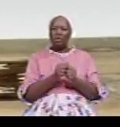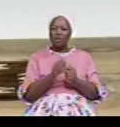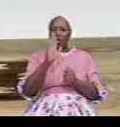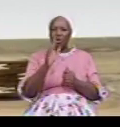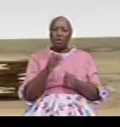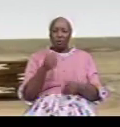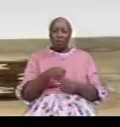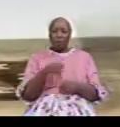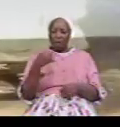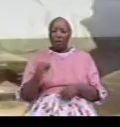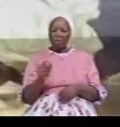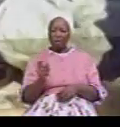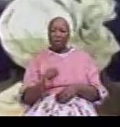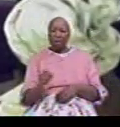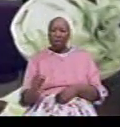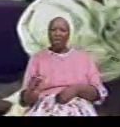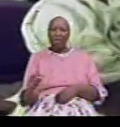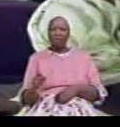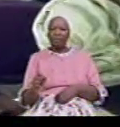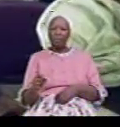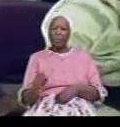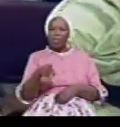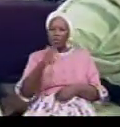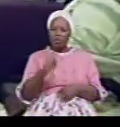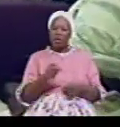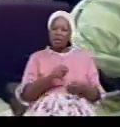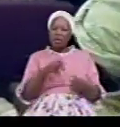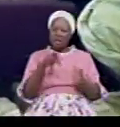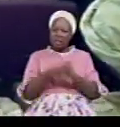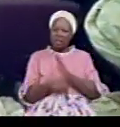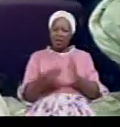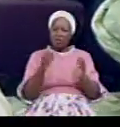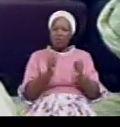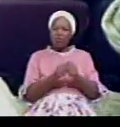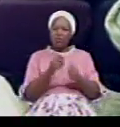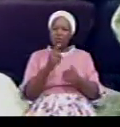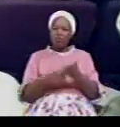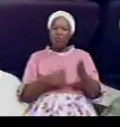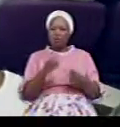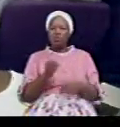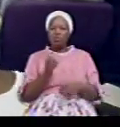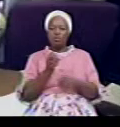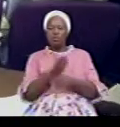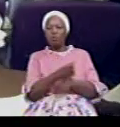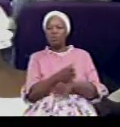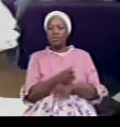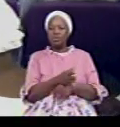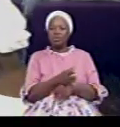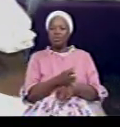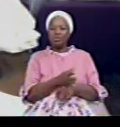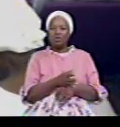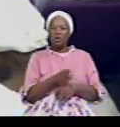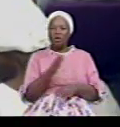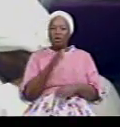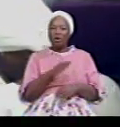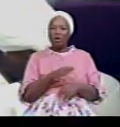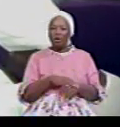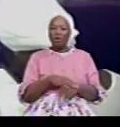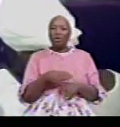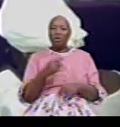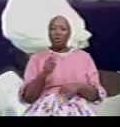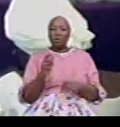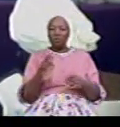pen. You can kill with what you post on the